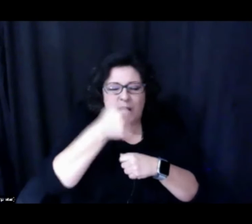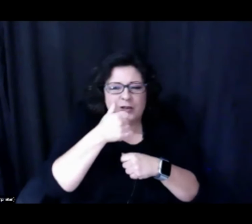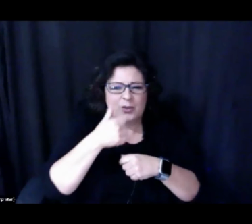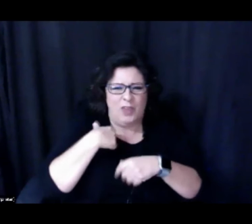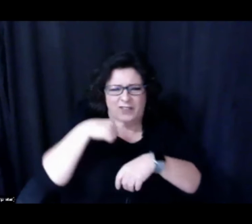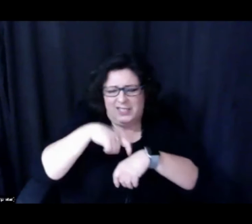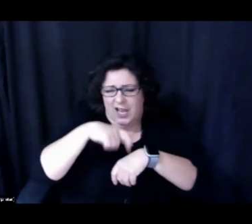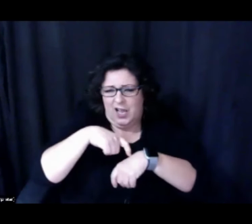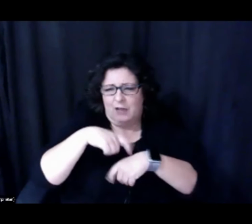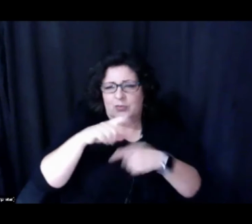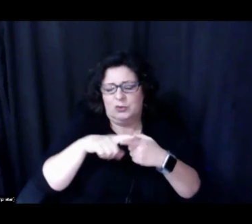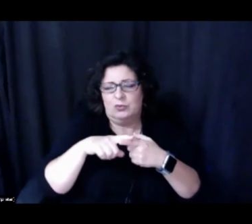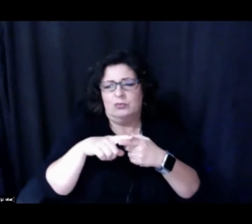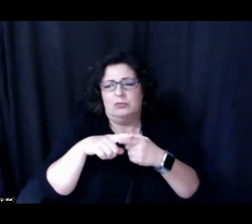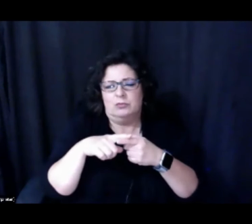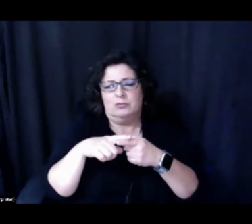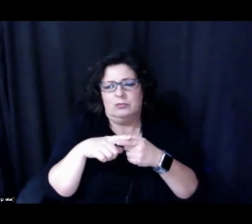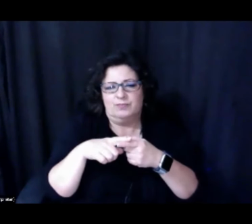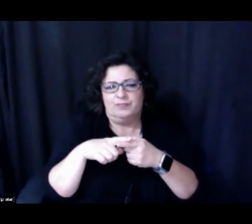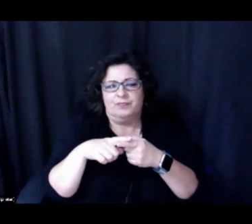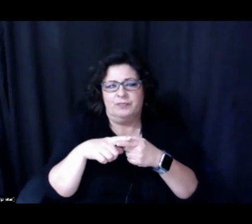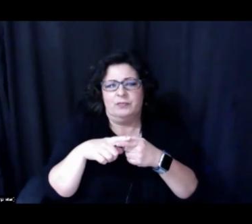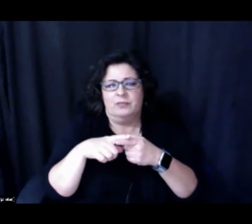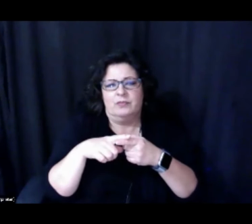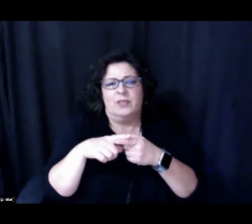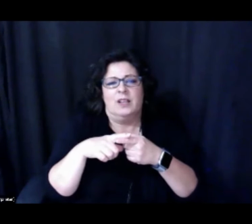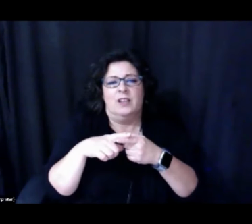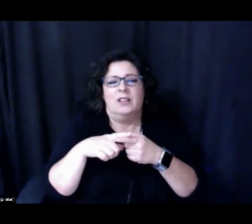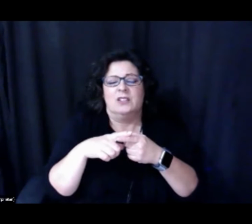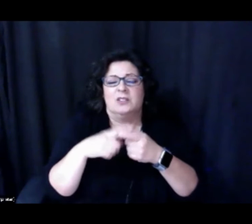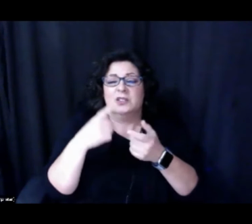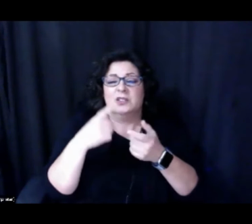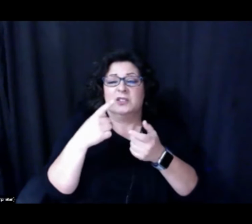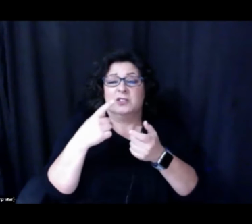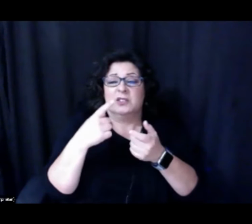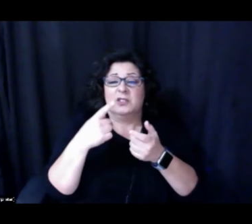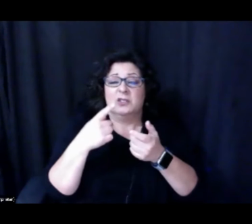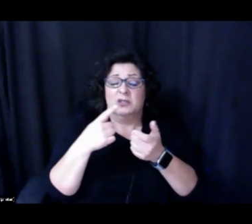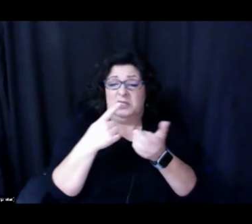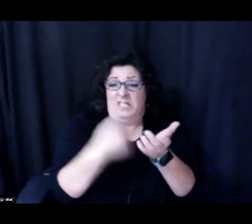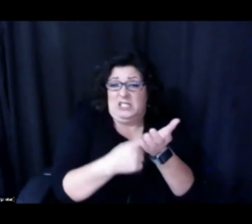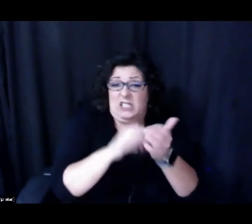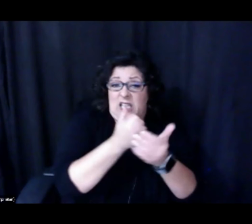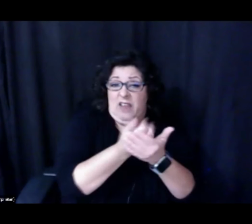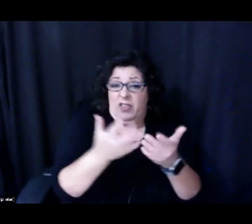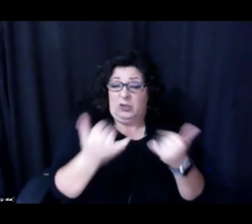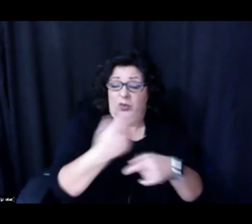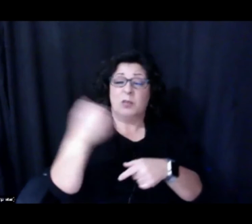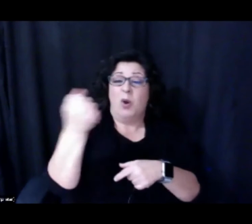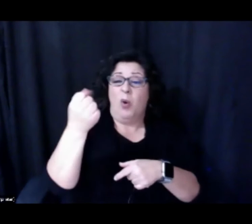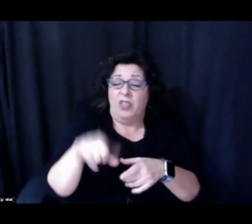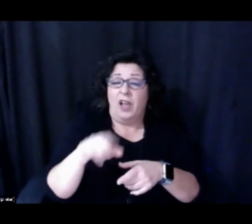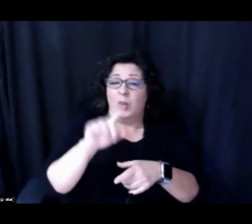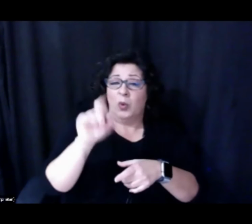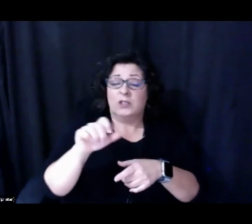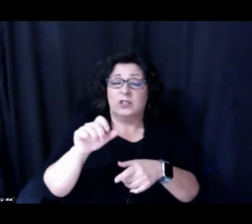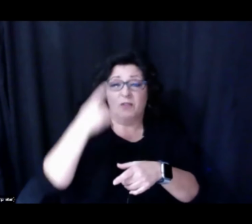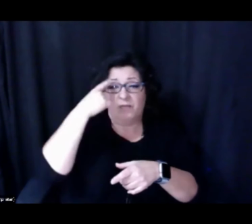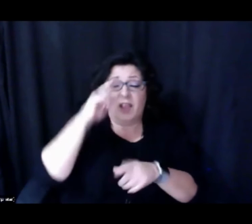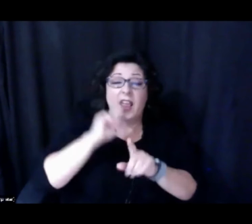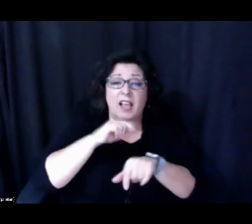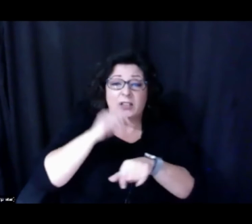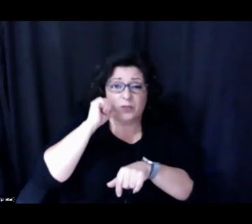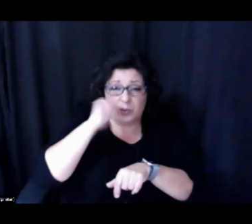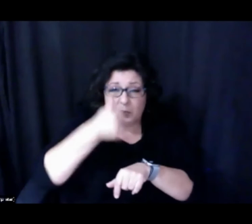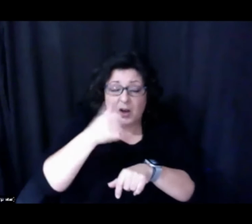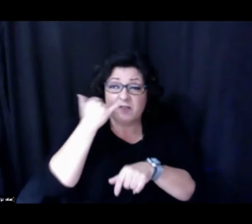time to cover the other stuff today. So I'm going to hold on to that question and answer it tomorrow. If you're not going to be here